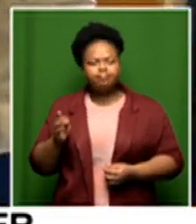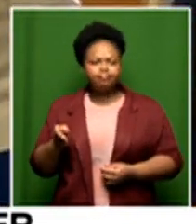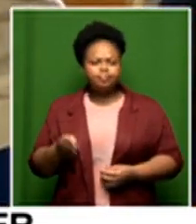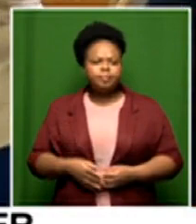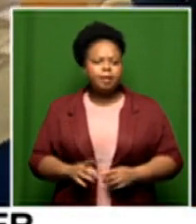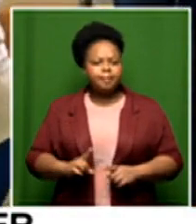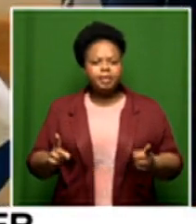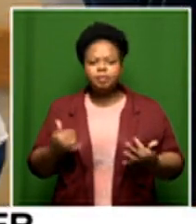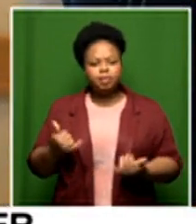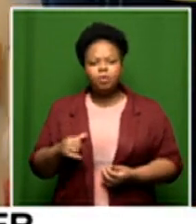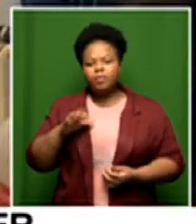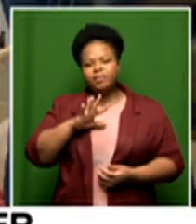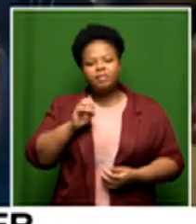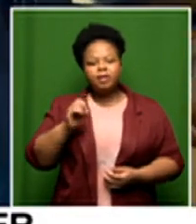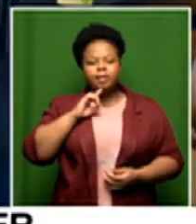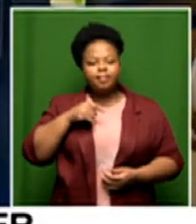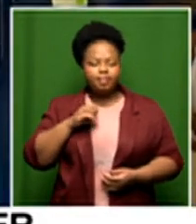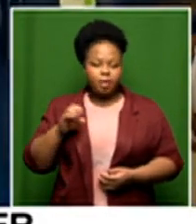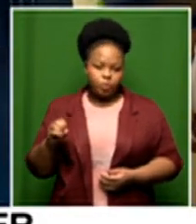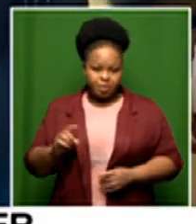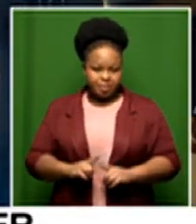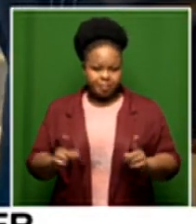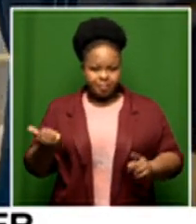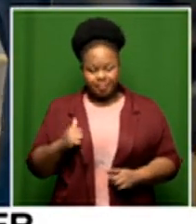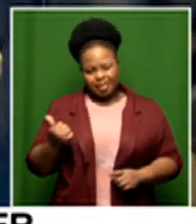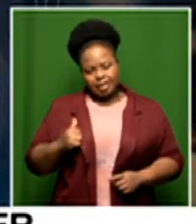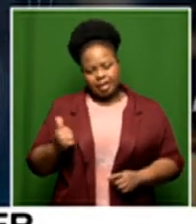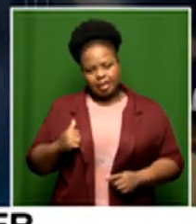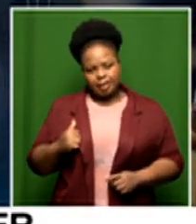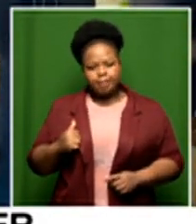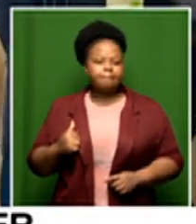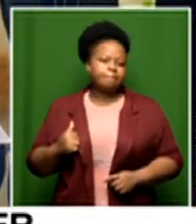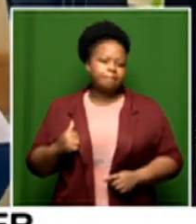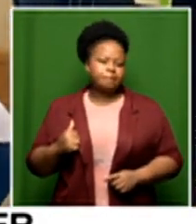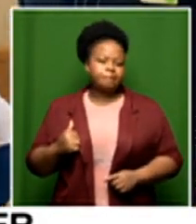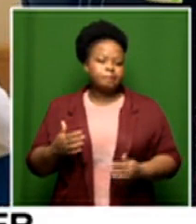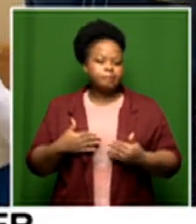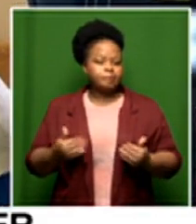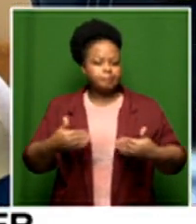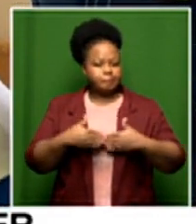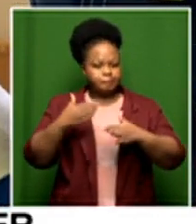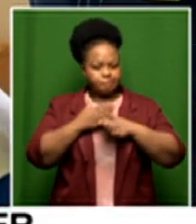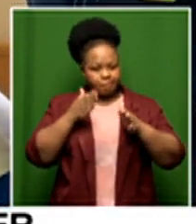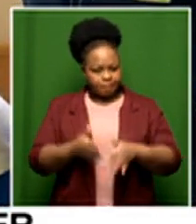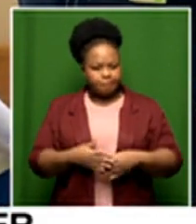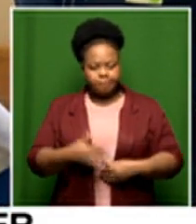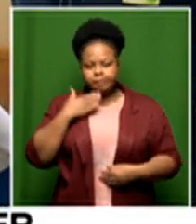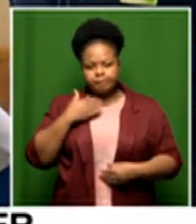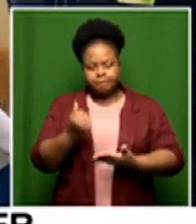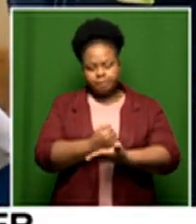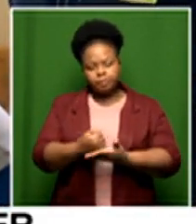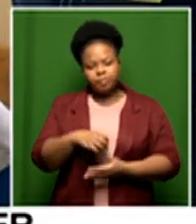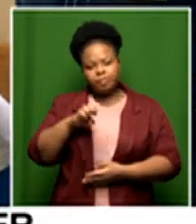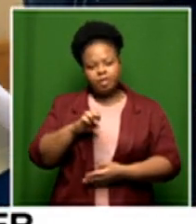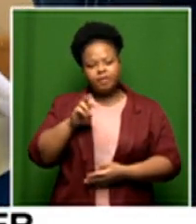only got 500,000. So luckily, the healthcare workers that registered on the